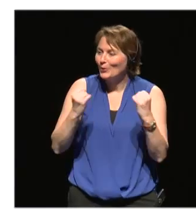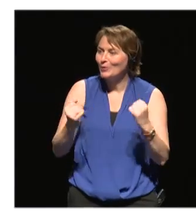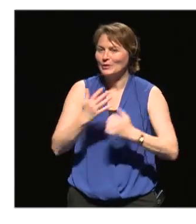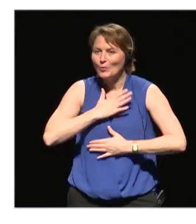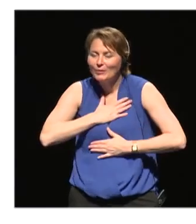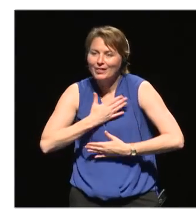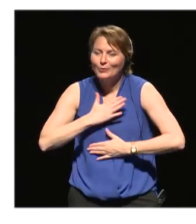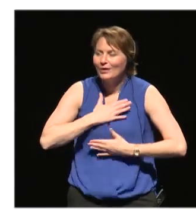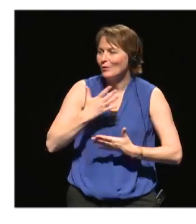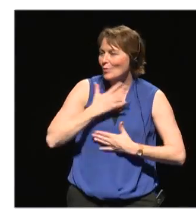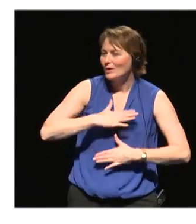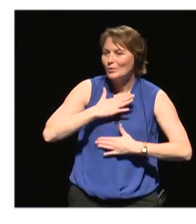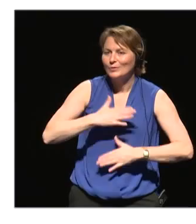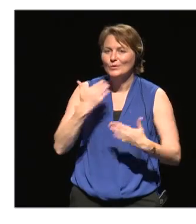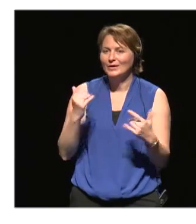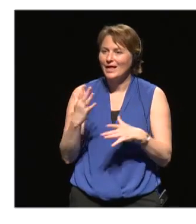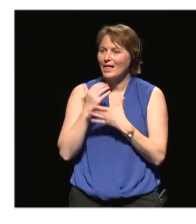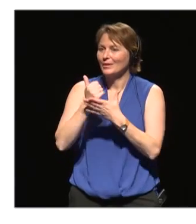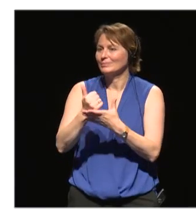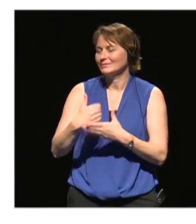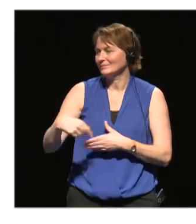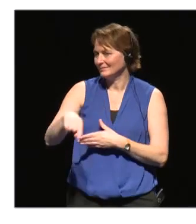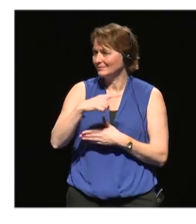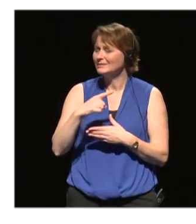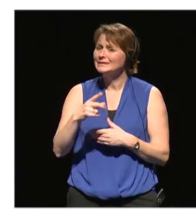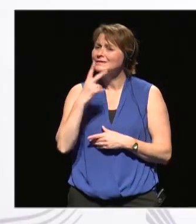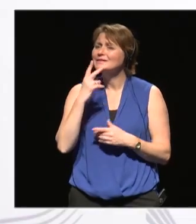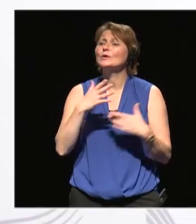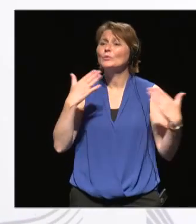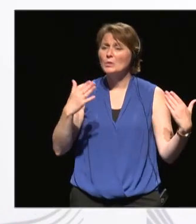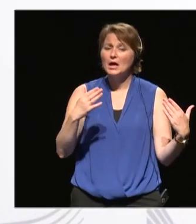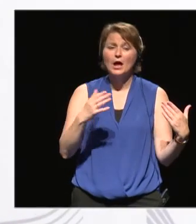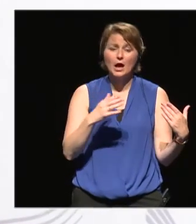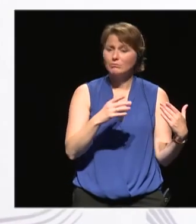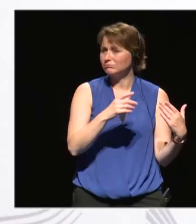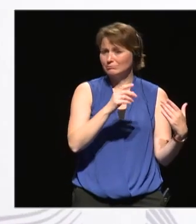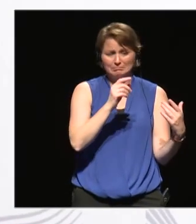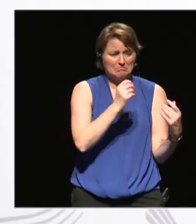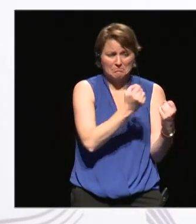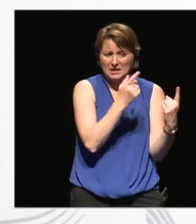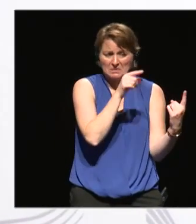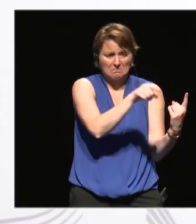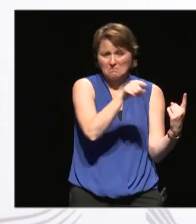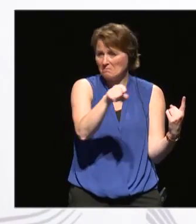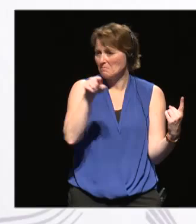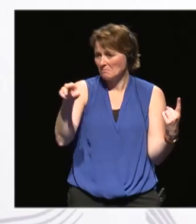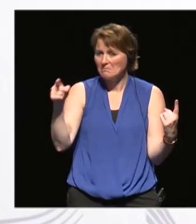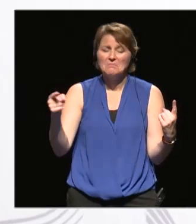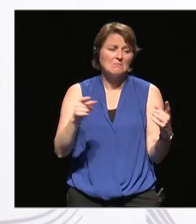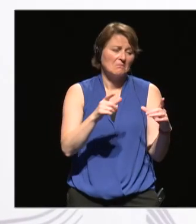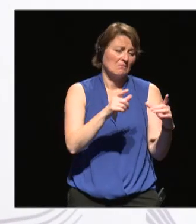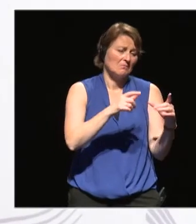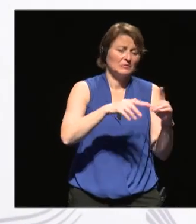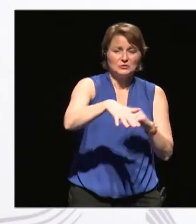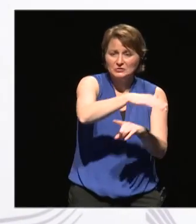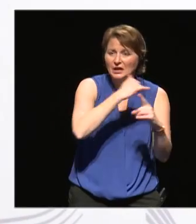help, can be found in large segments of the society, for example, in business circles, of course,